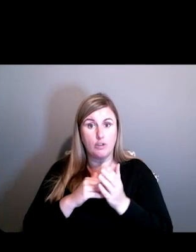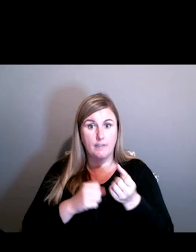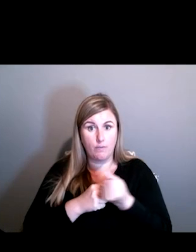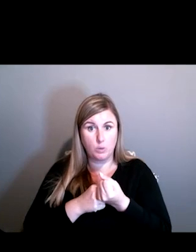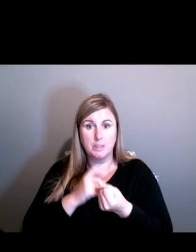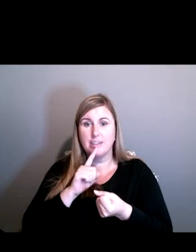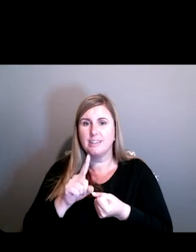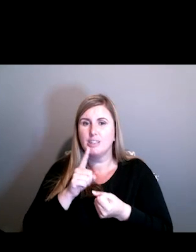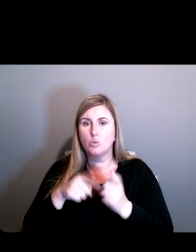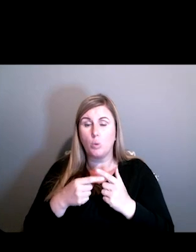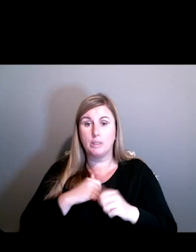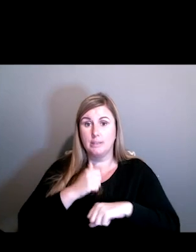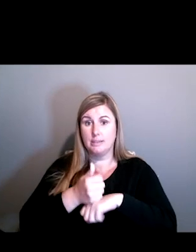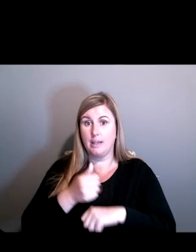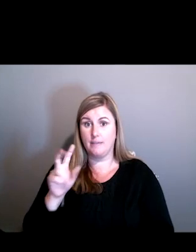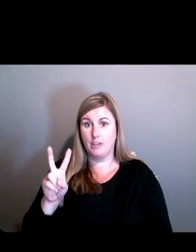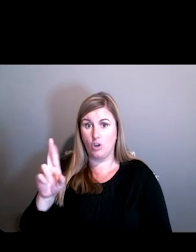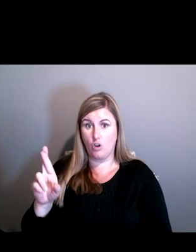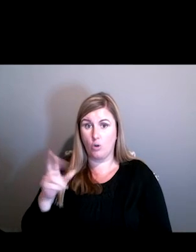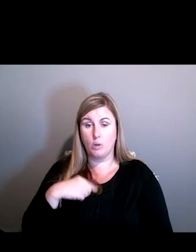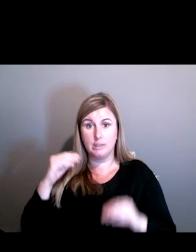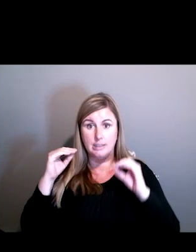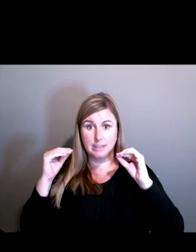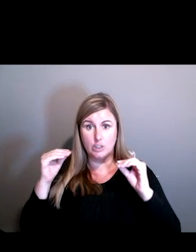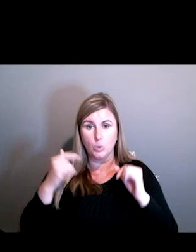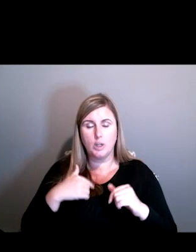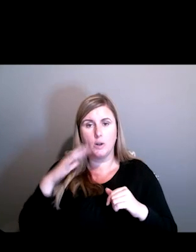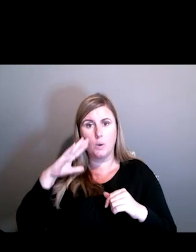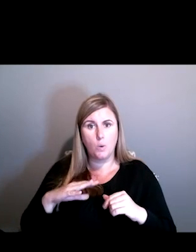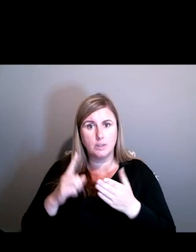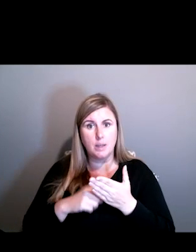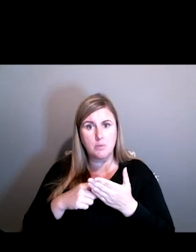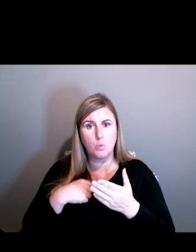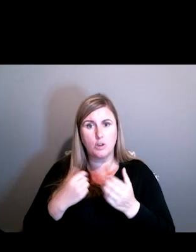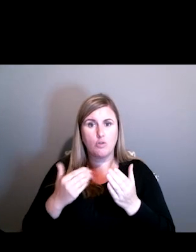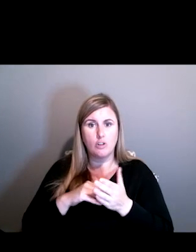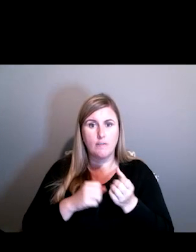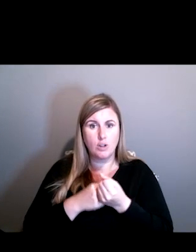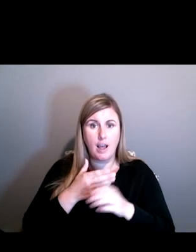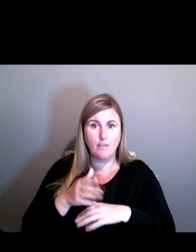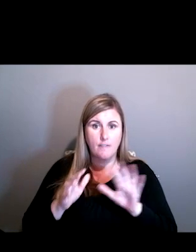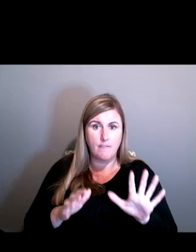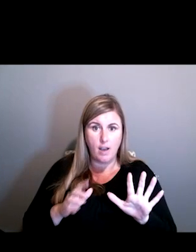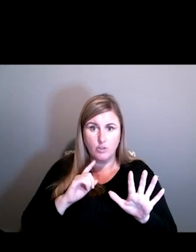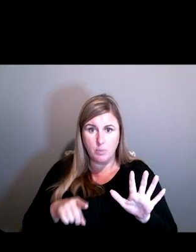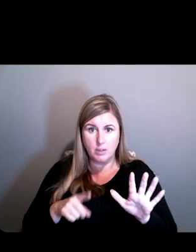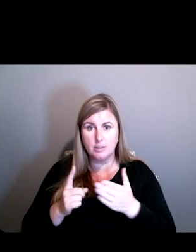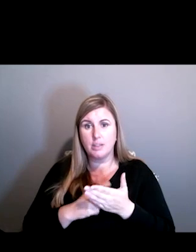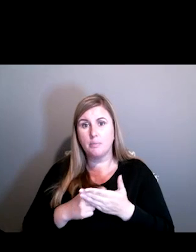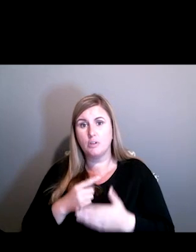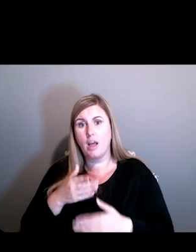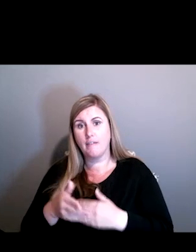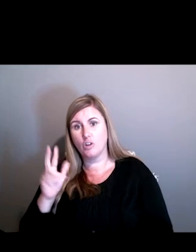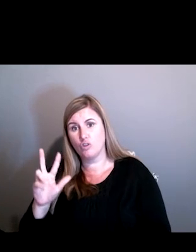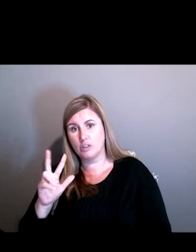of reinforcement is to, once we set the VR, when we're teaching, We know that sometimes we reinforce after